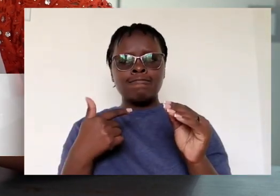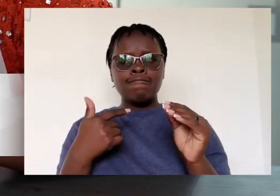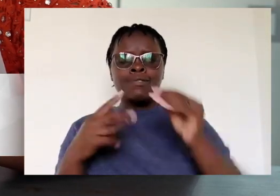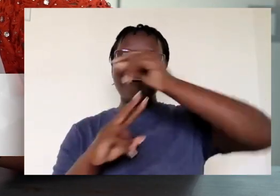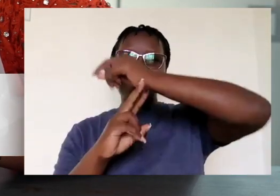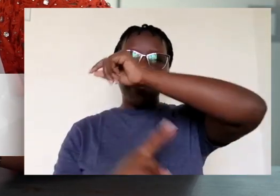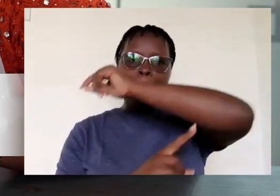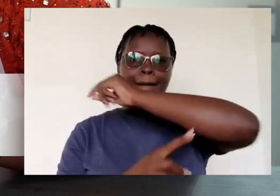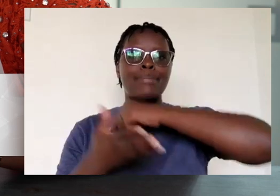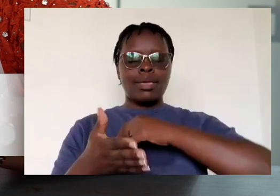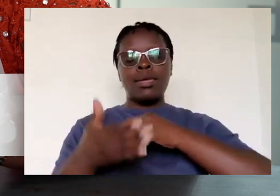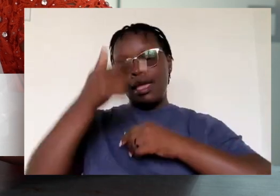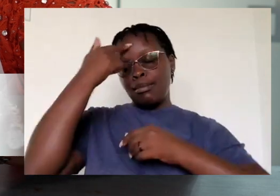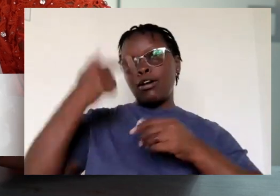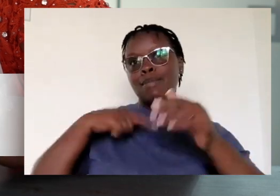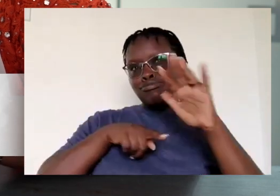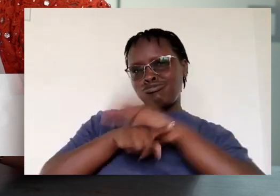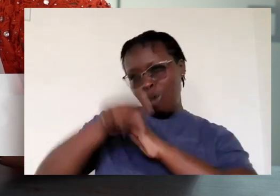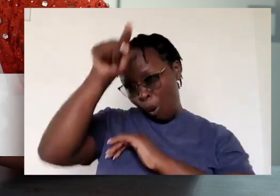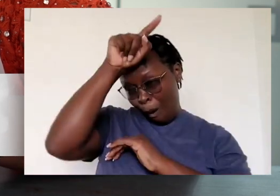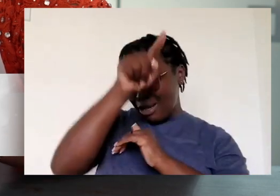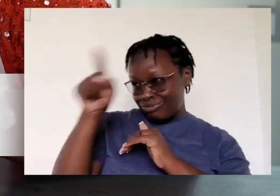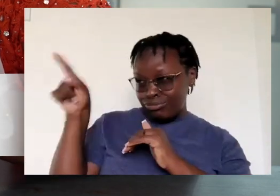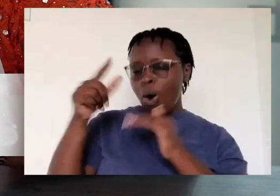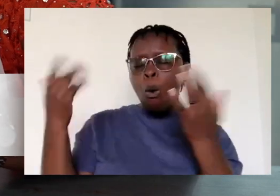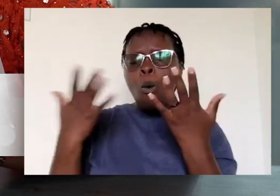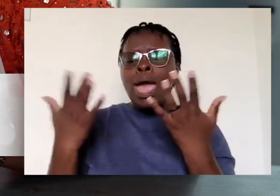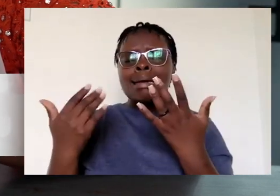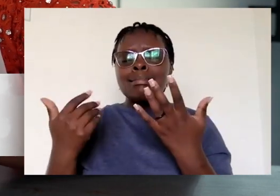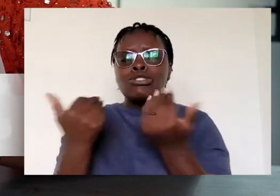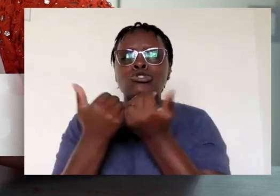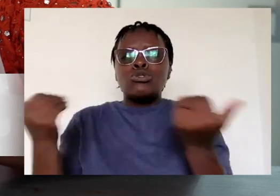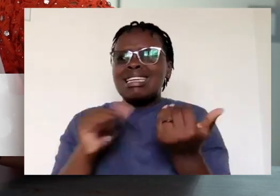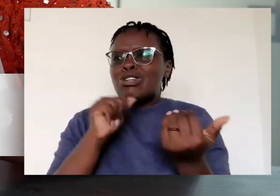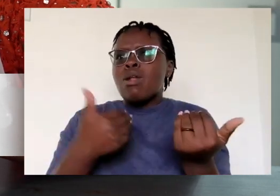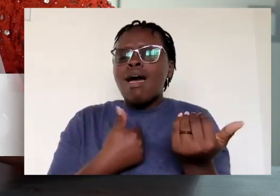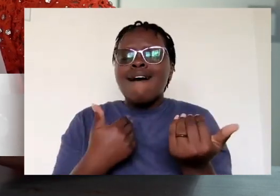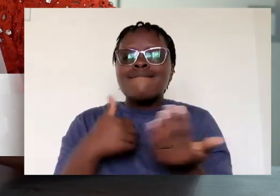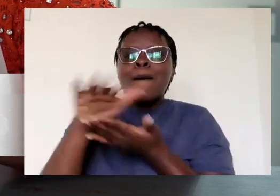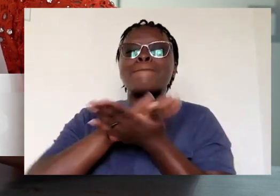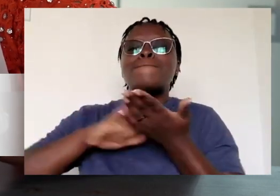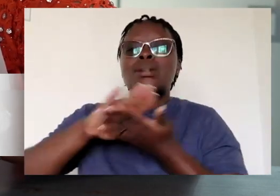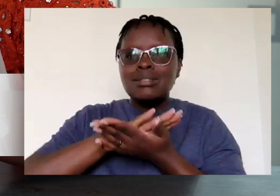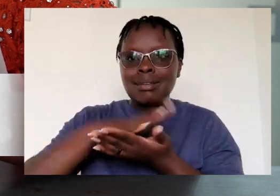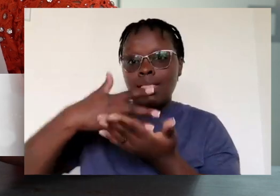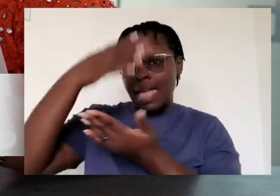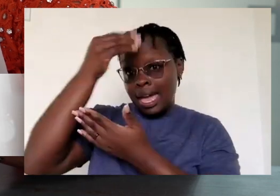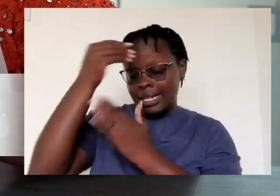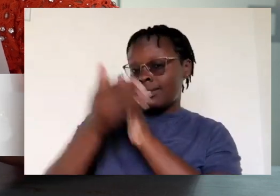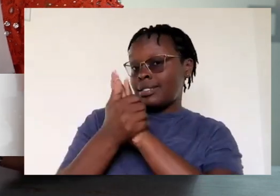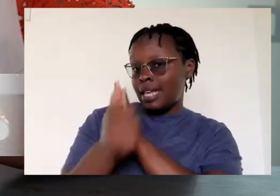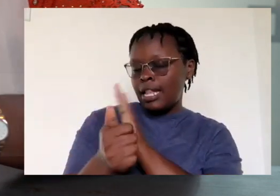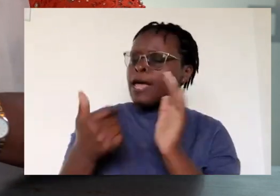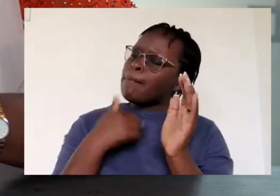literacy because I was actually posted in one of the interior areas where children had lacked some basic skills. So I got